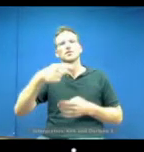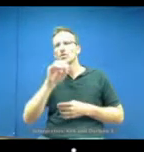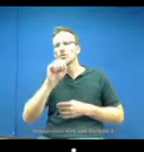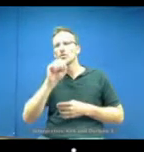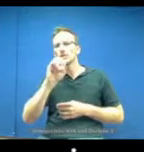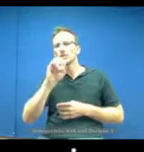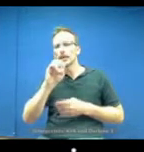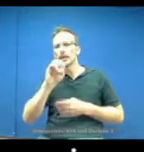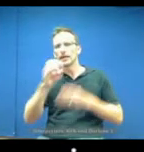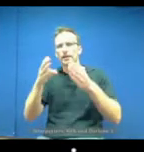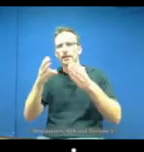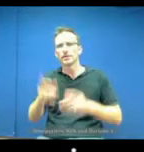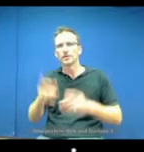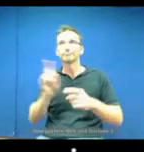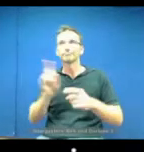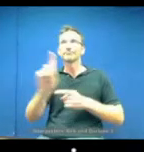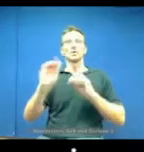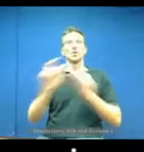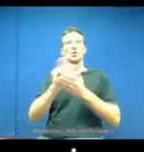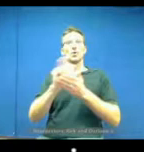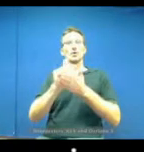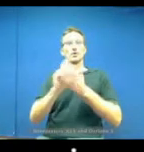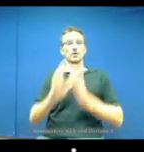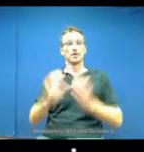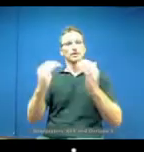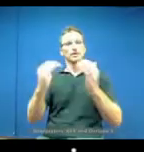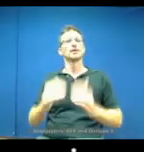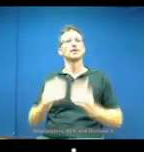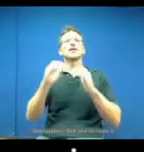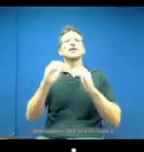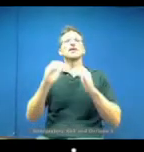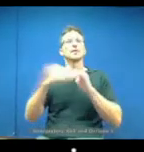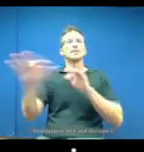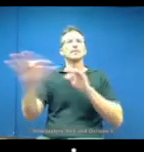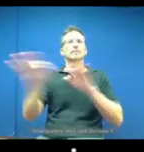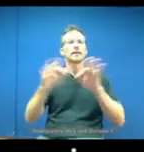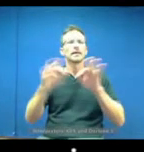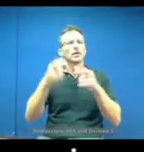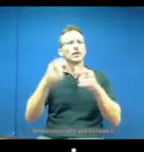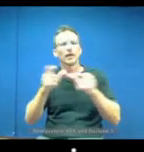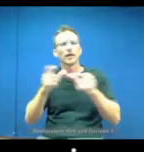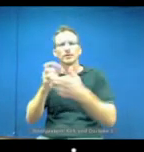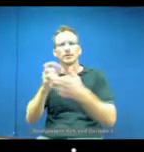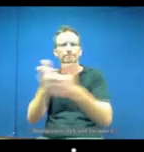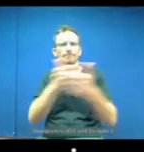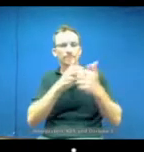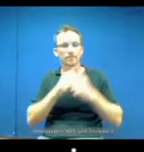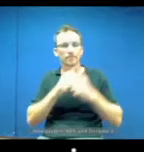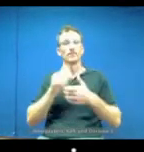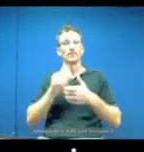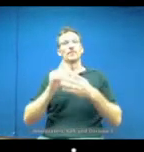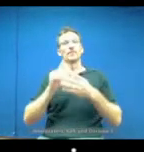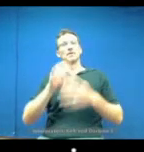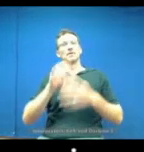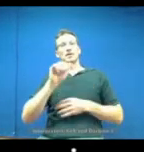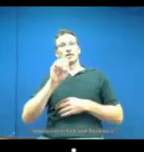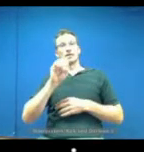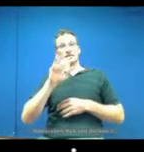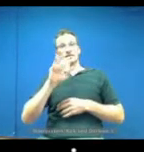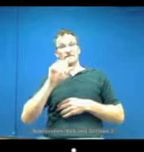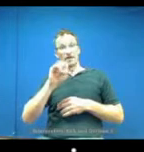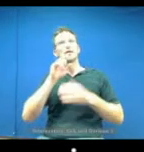So in terms of the case files, when you're preparing to interpret a domestic violence matter, the extent of the file is going to depend on the nature of the